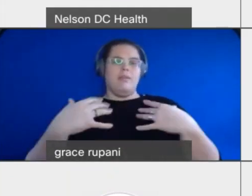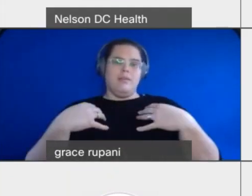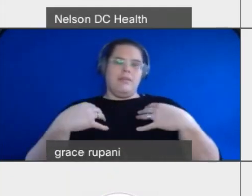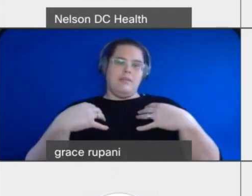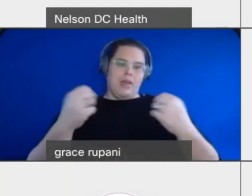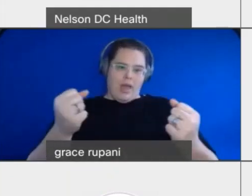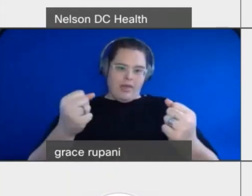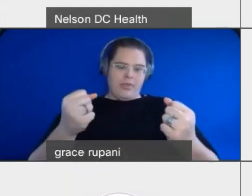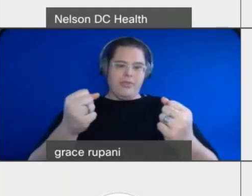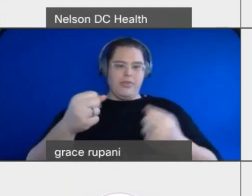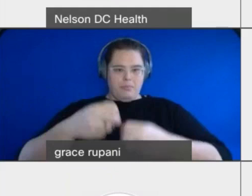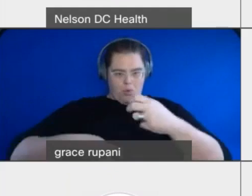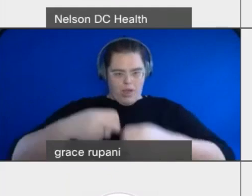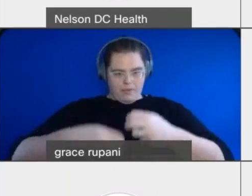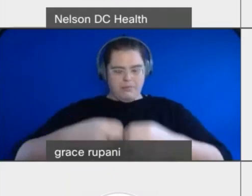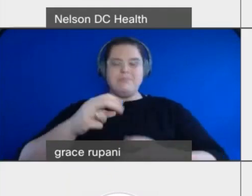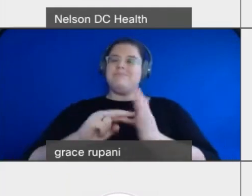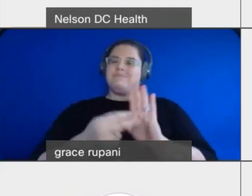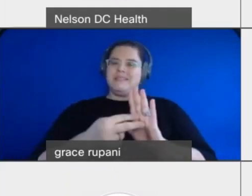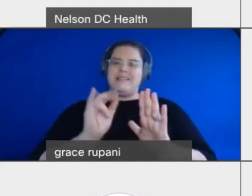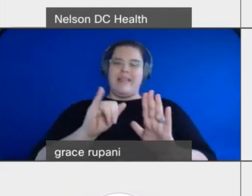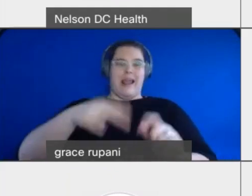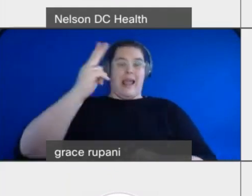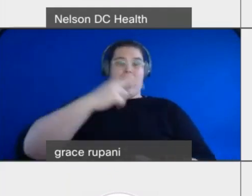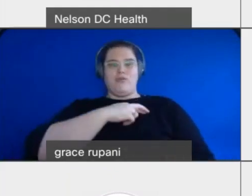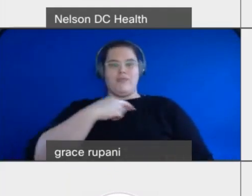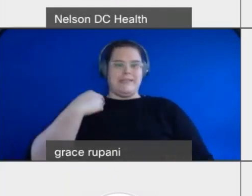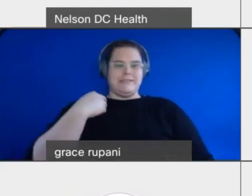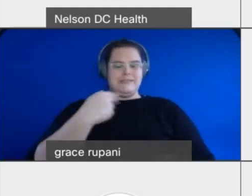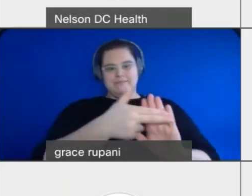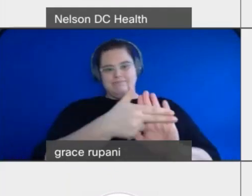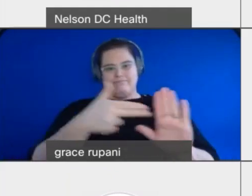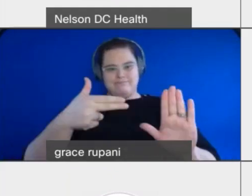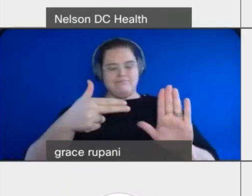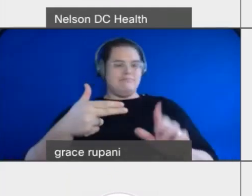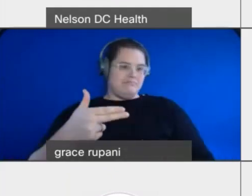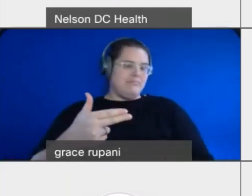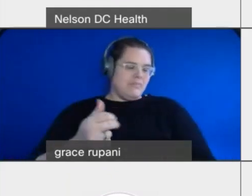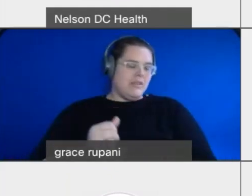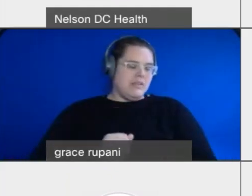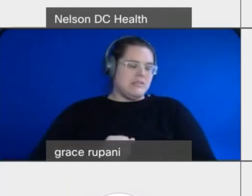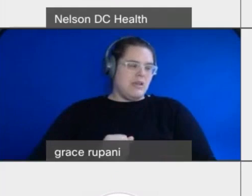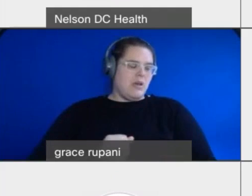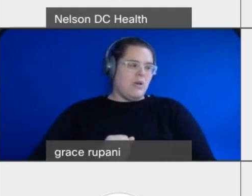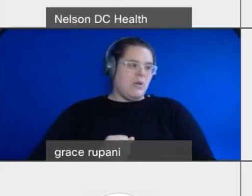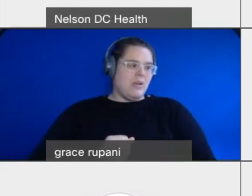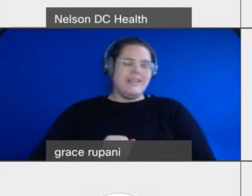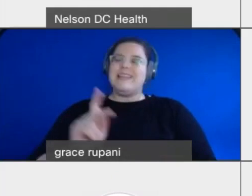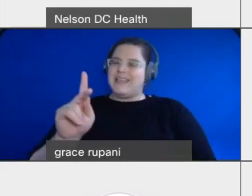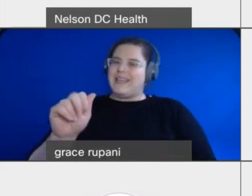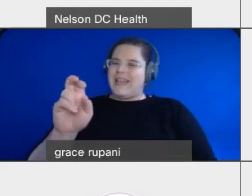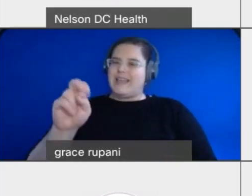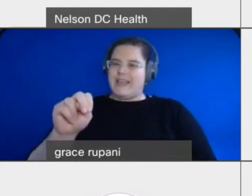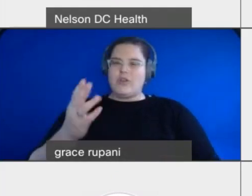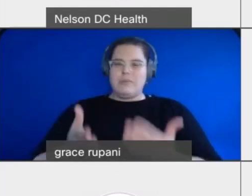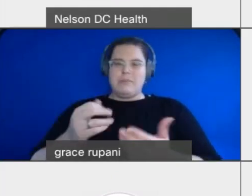risk of serious outcomes from COVID. I haven't gotten, and Karen is with us today. She might be able to give us